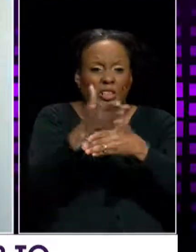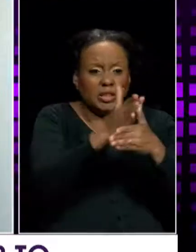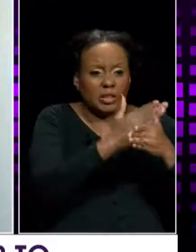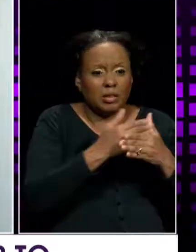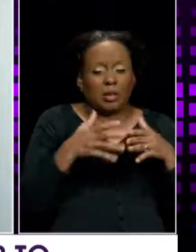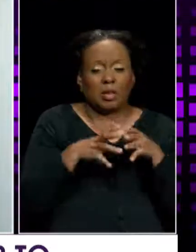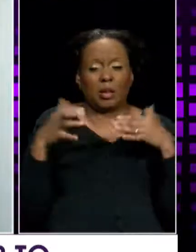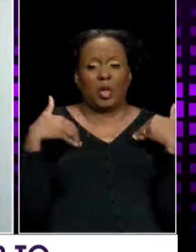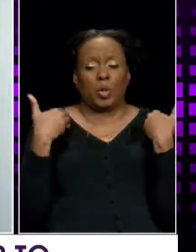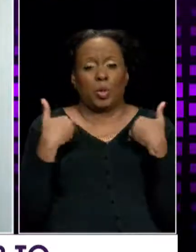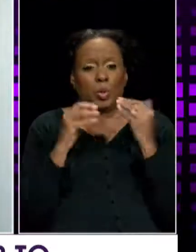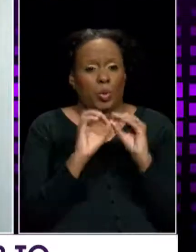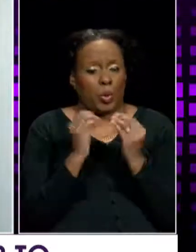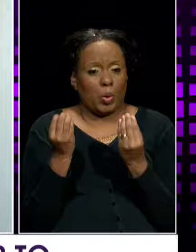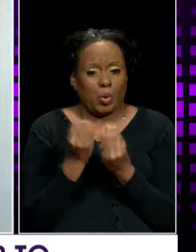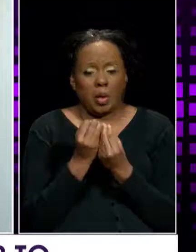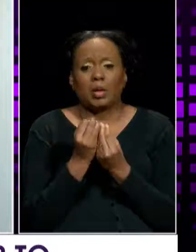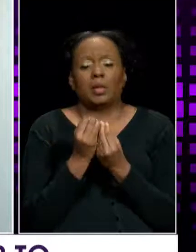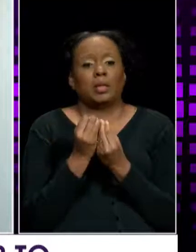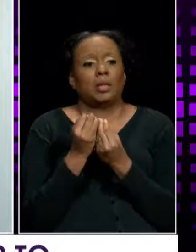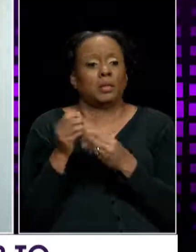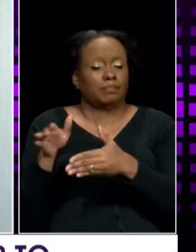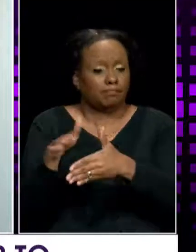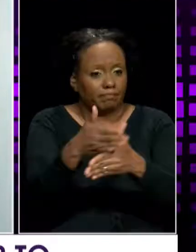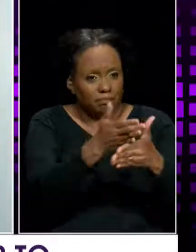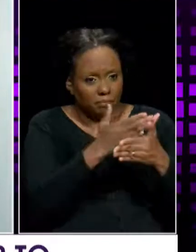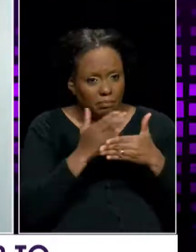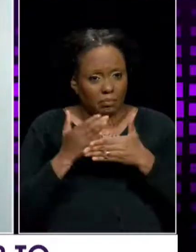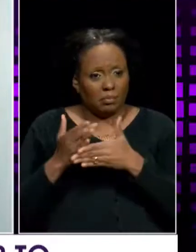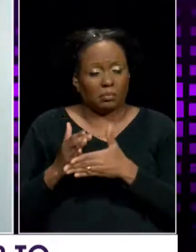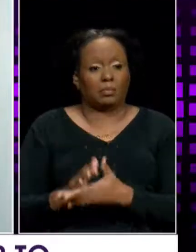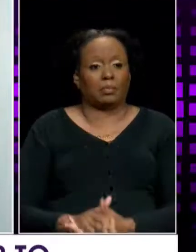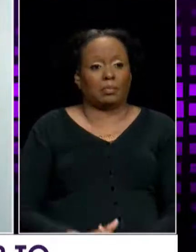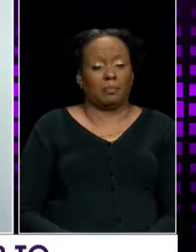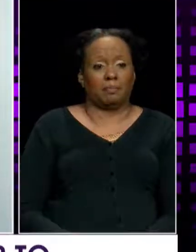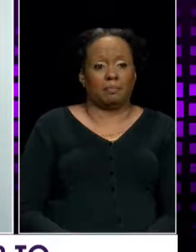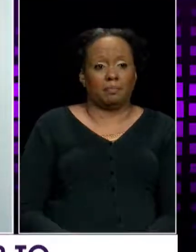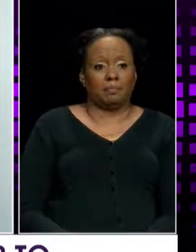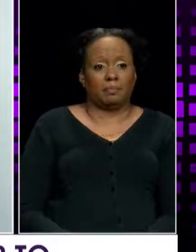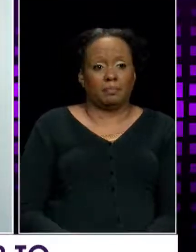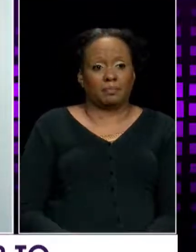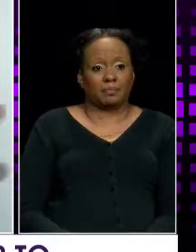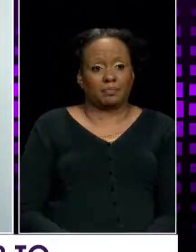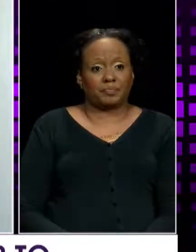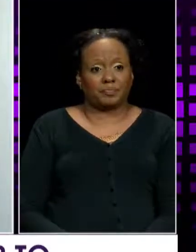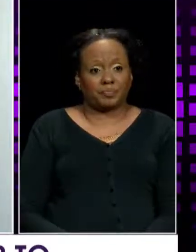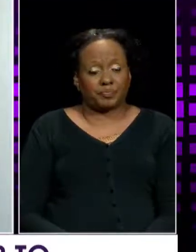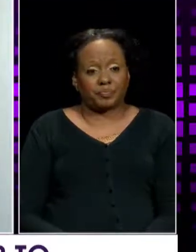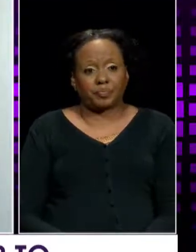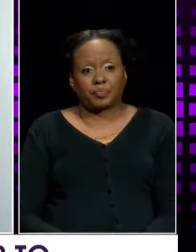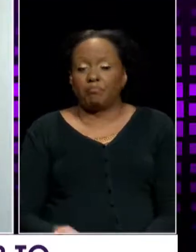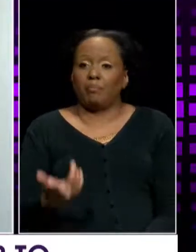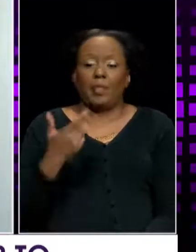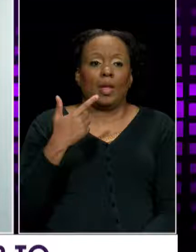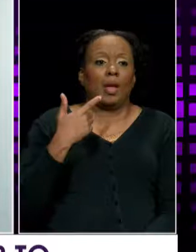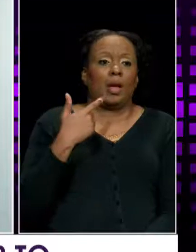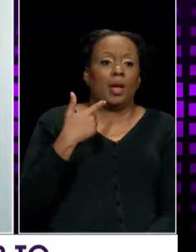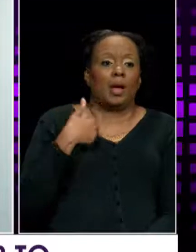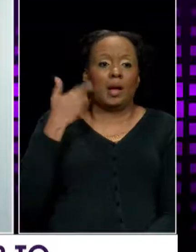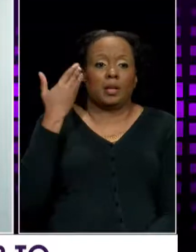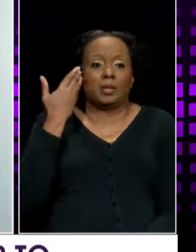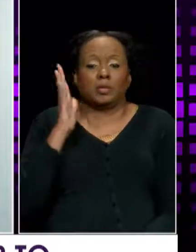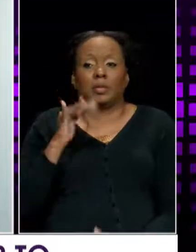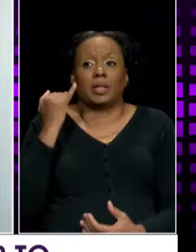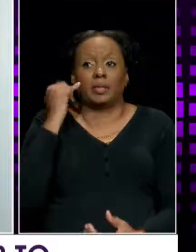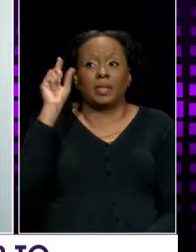organizations, it went a long way. So I think I'm not sure if we directly have information, as I might not be aware of that because I'm just